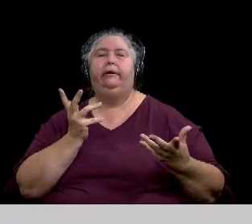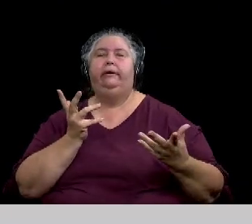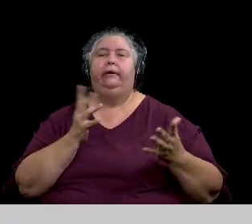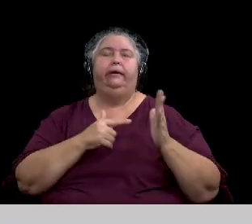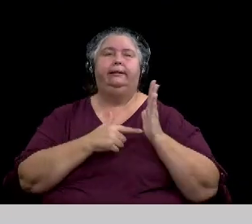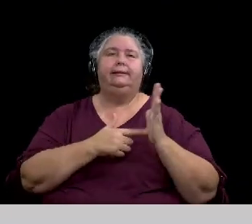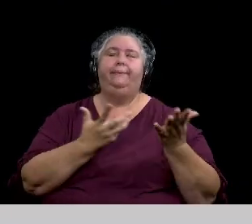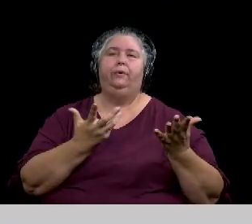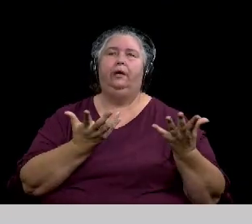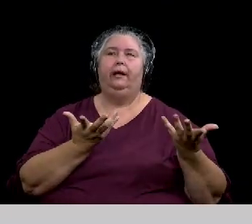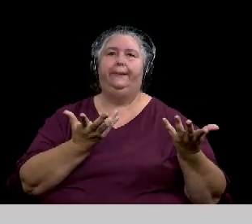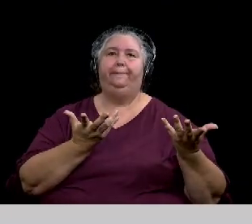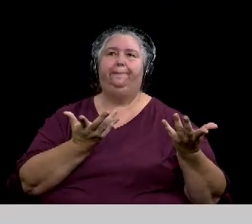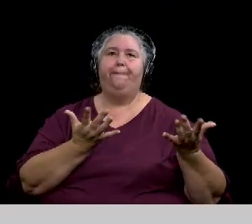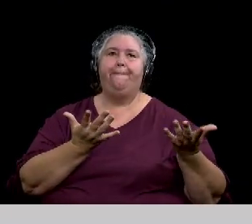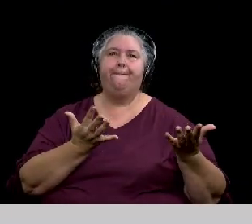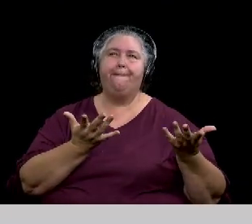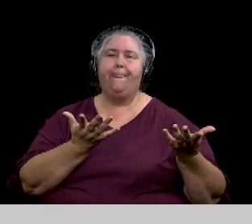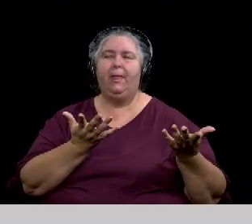equivalent